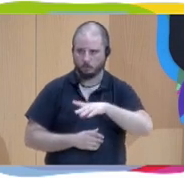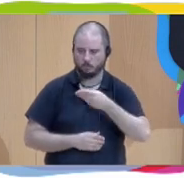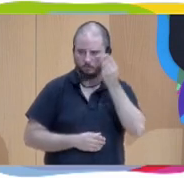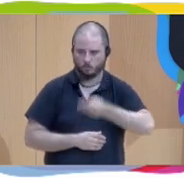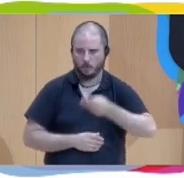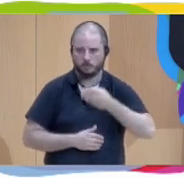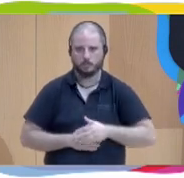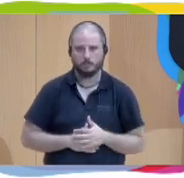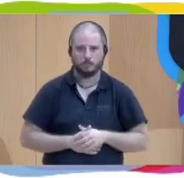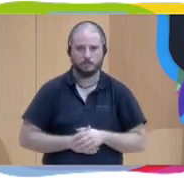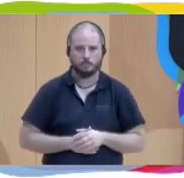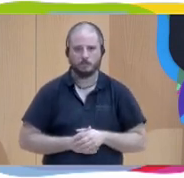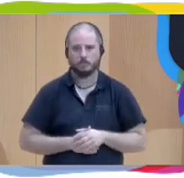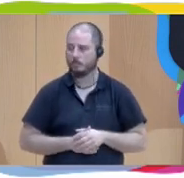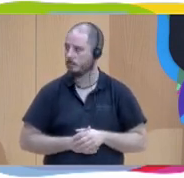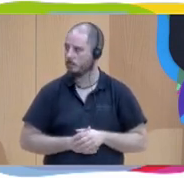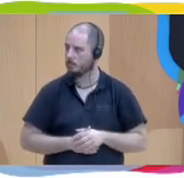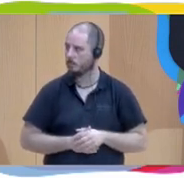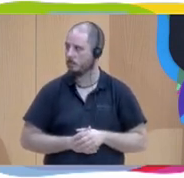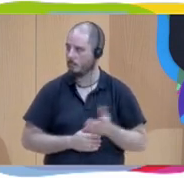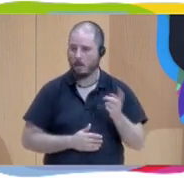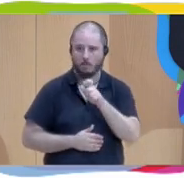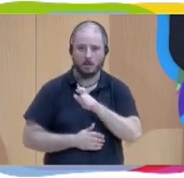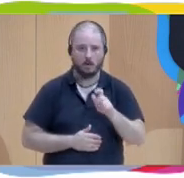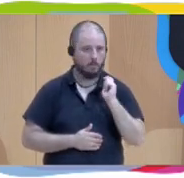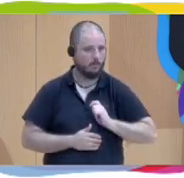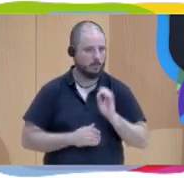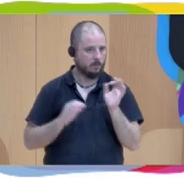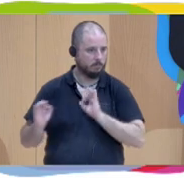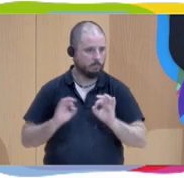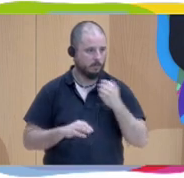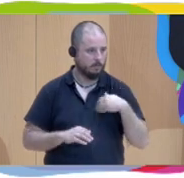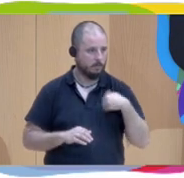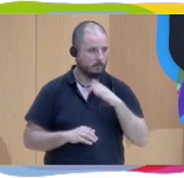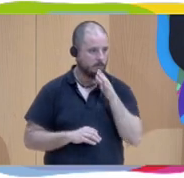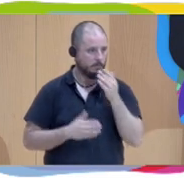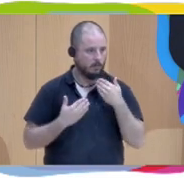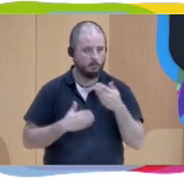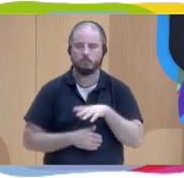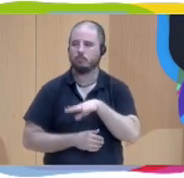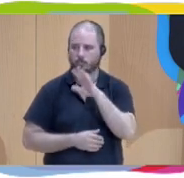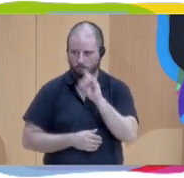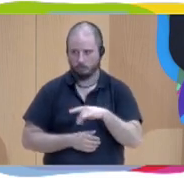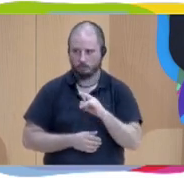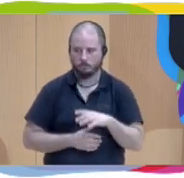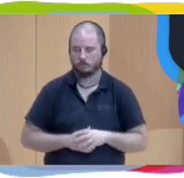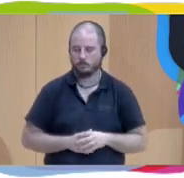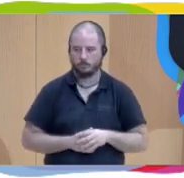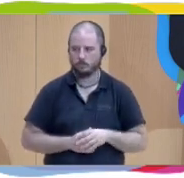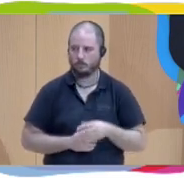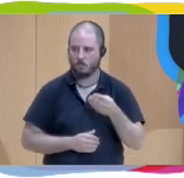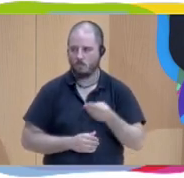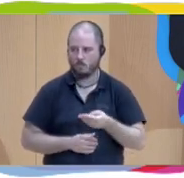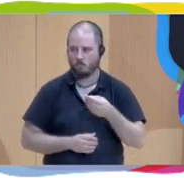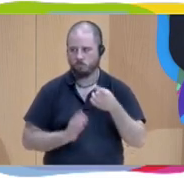¿Están preparados ya nuestros profesionales para aplicar el enfoque ideológico? Yes, they are very good. They are ready. Just